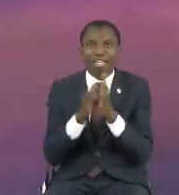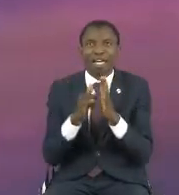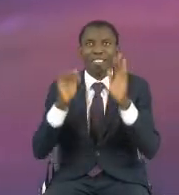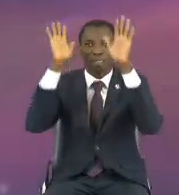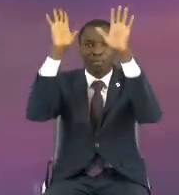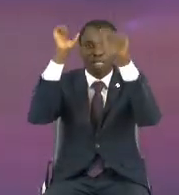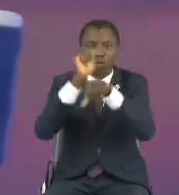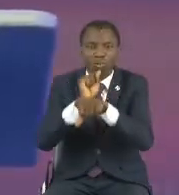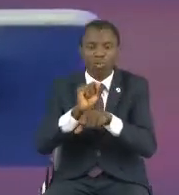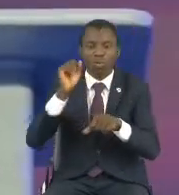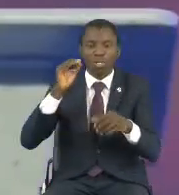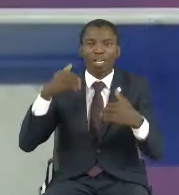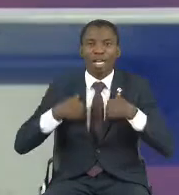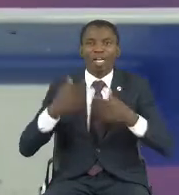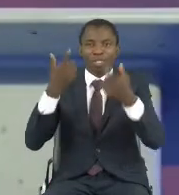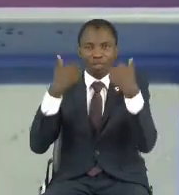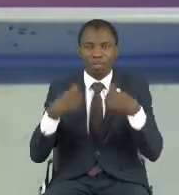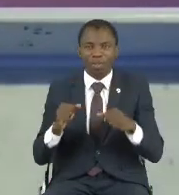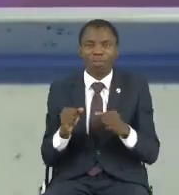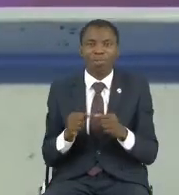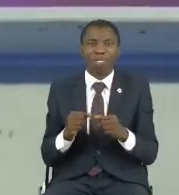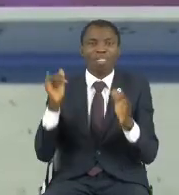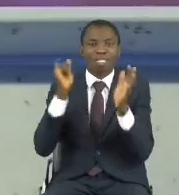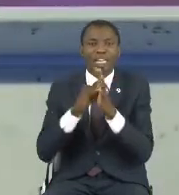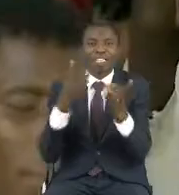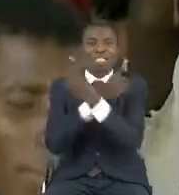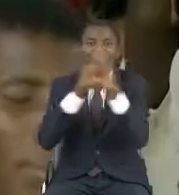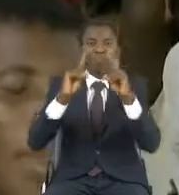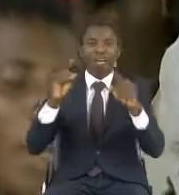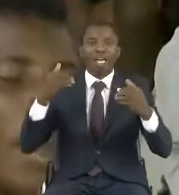has happened. That deliverance has